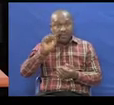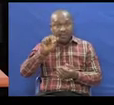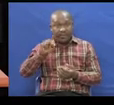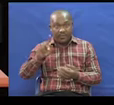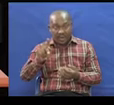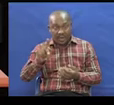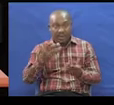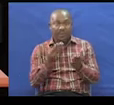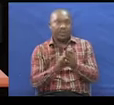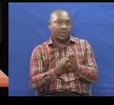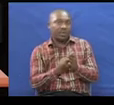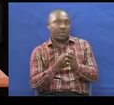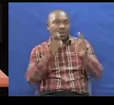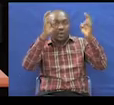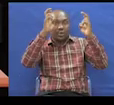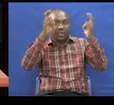known as hydrogen.